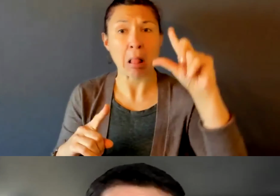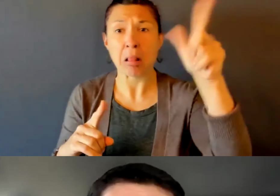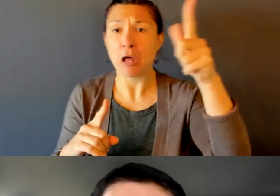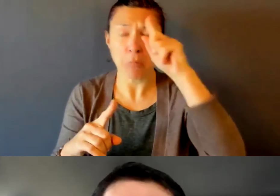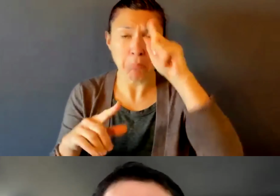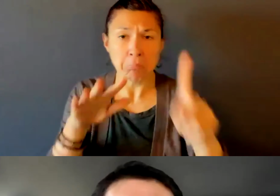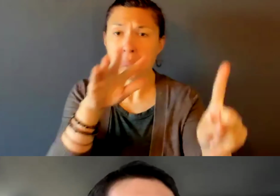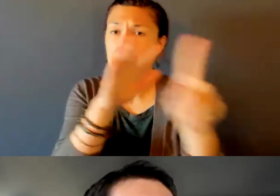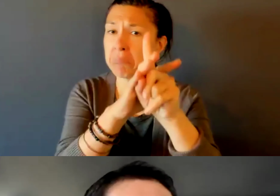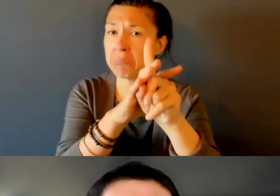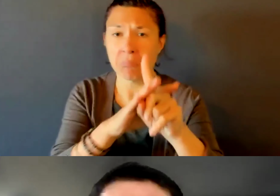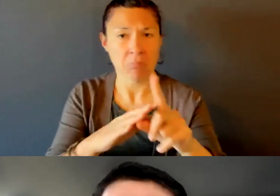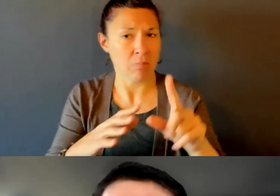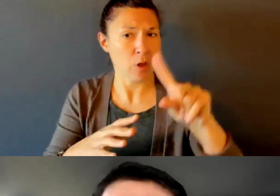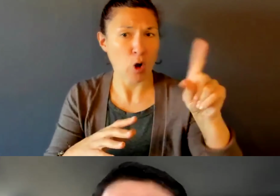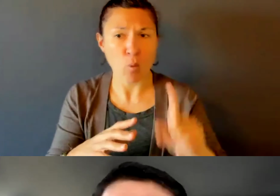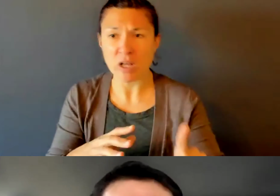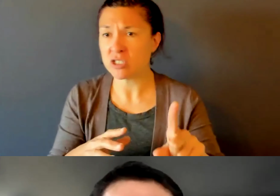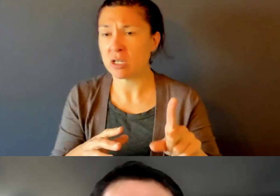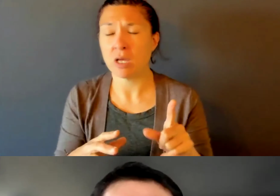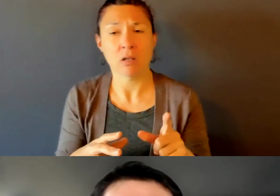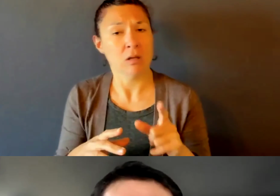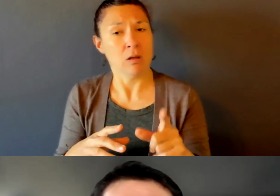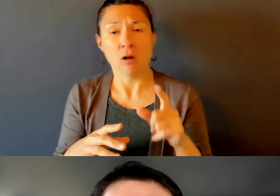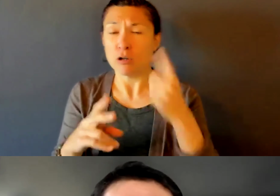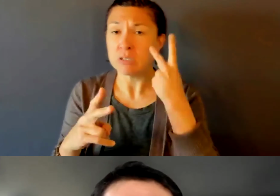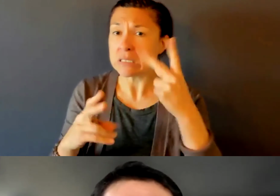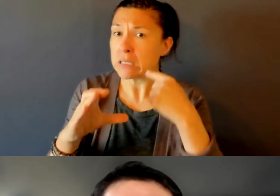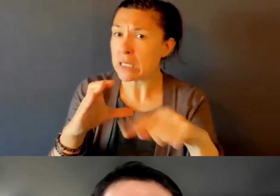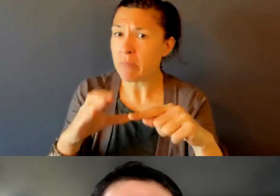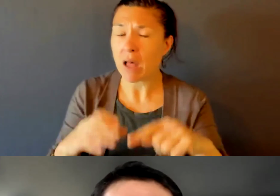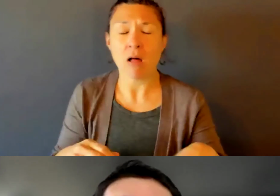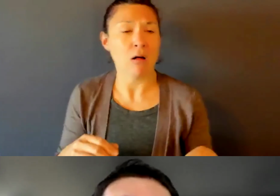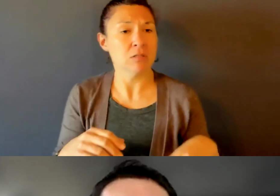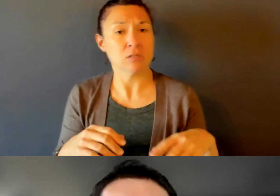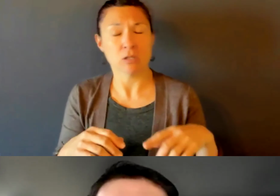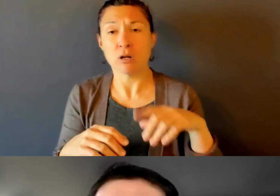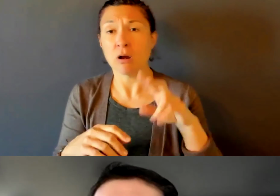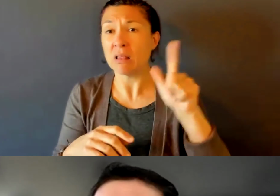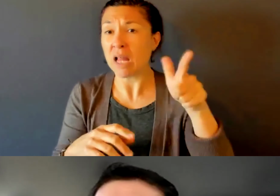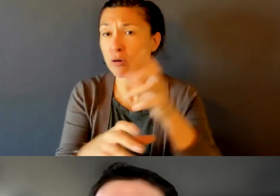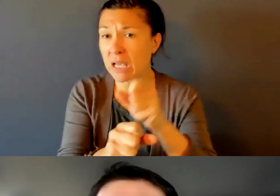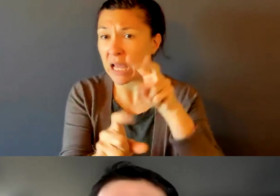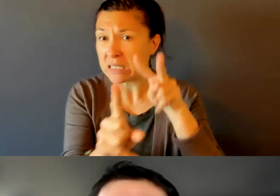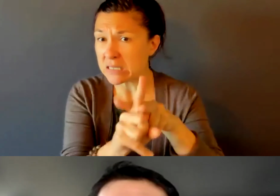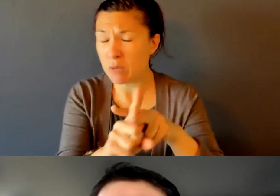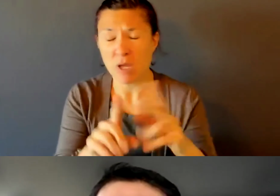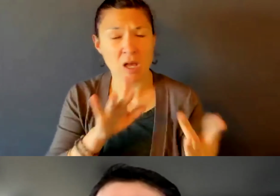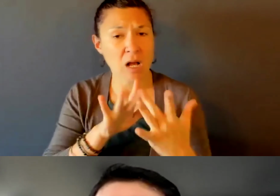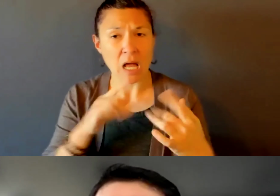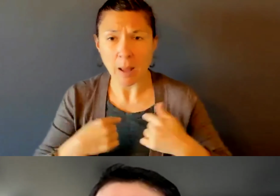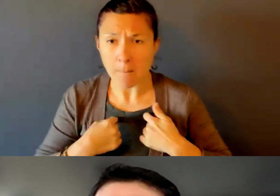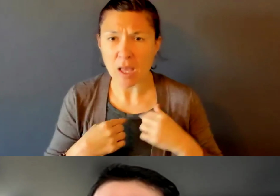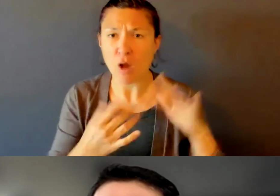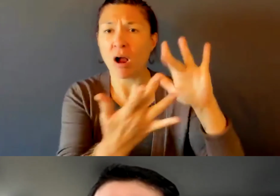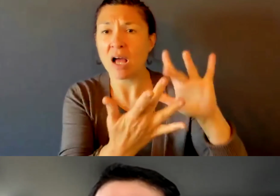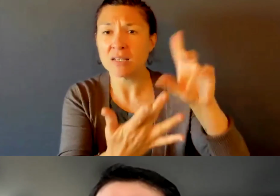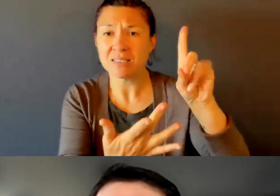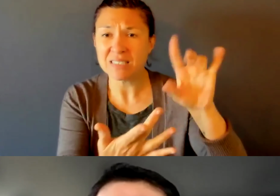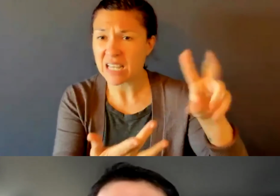you get your assignments, feel free to reach out to either David or me or both of us, and we'll happily answer your